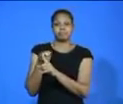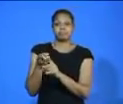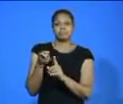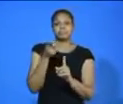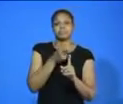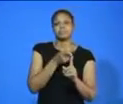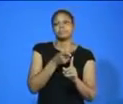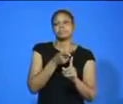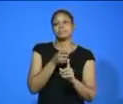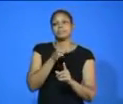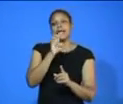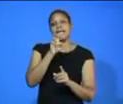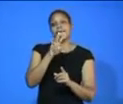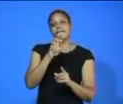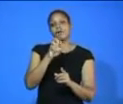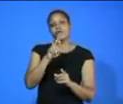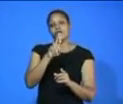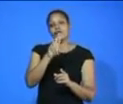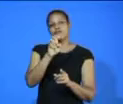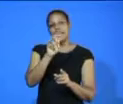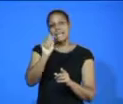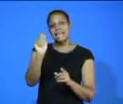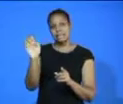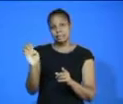Everett from Burnt Savannah, Taylor.